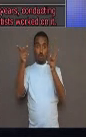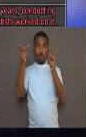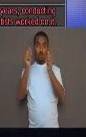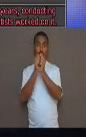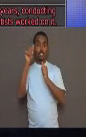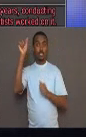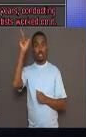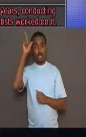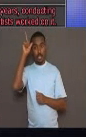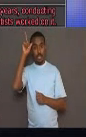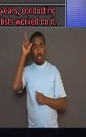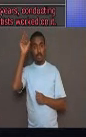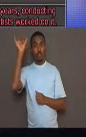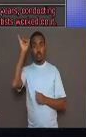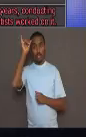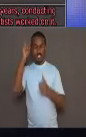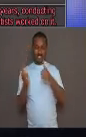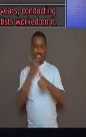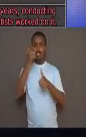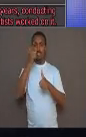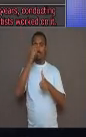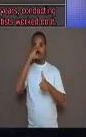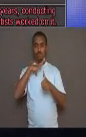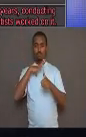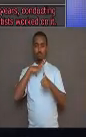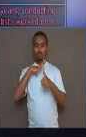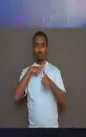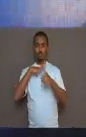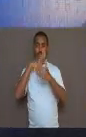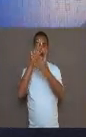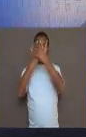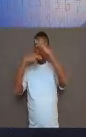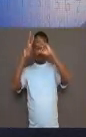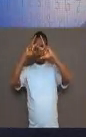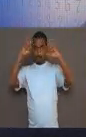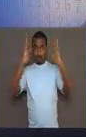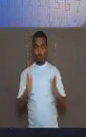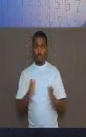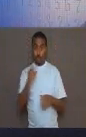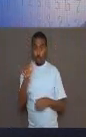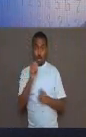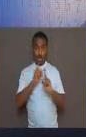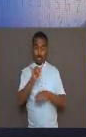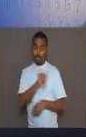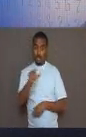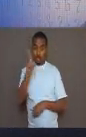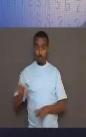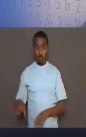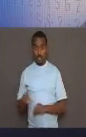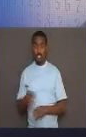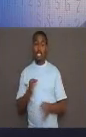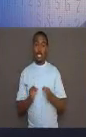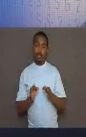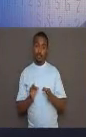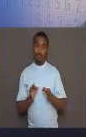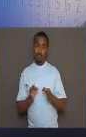Liwei, the first Chinese astronaut. Were your answers similar, students? If